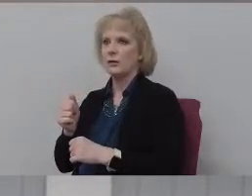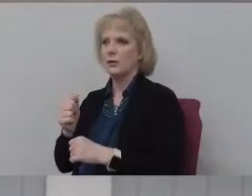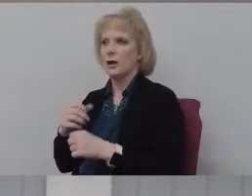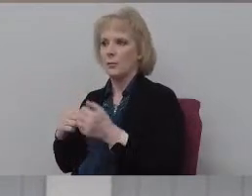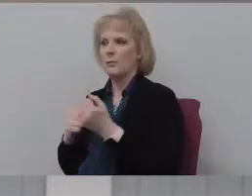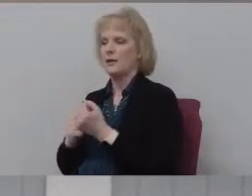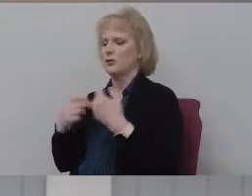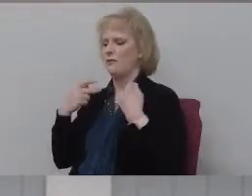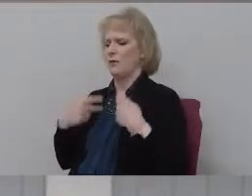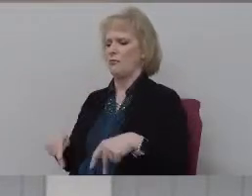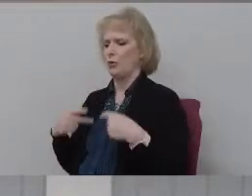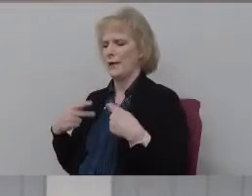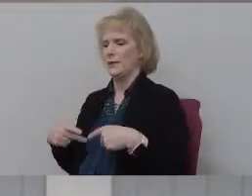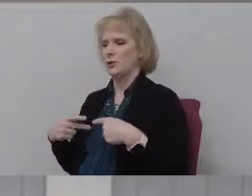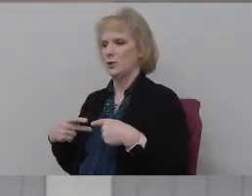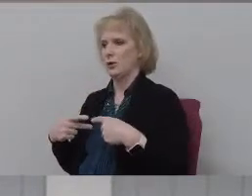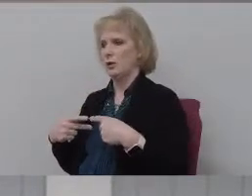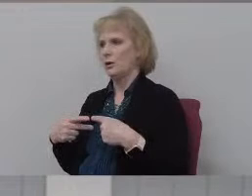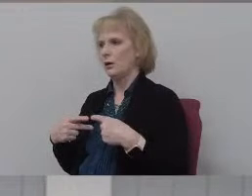priesthood.